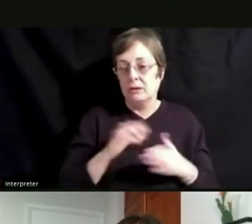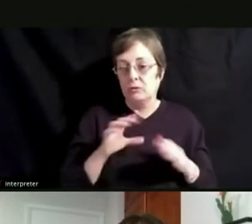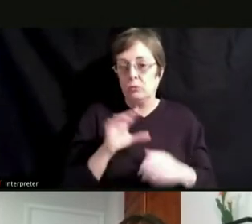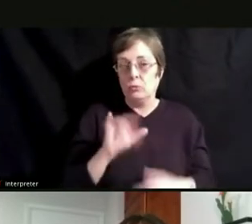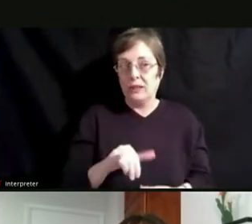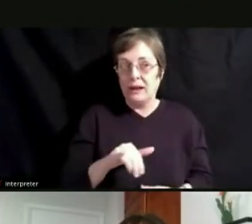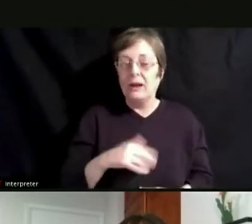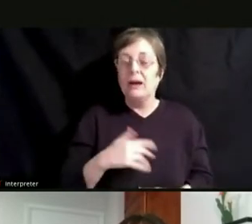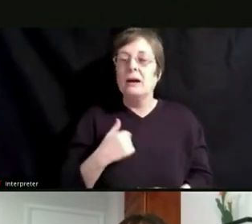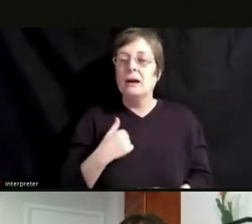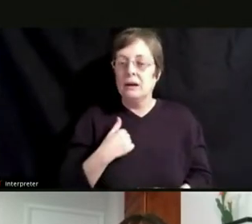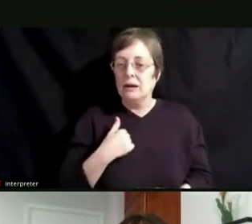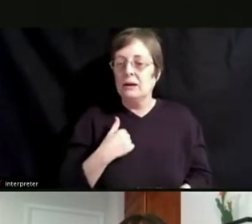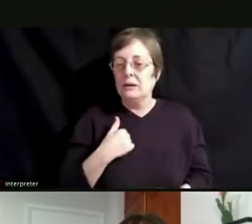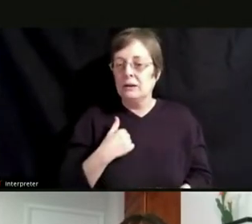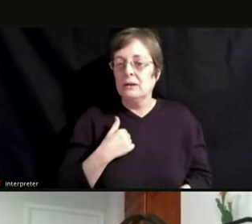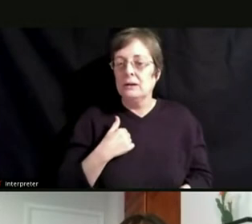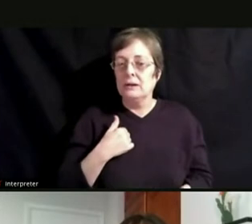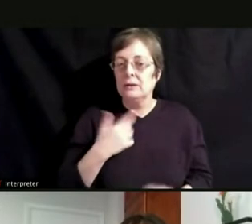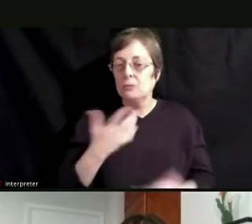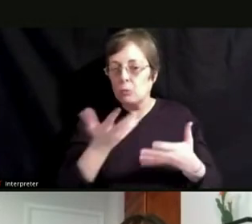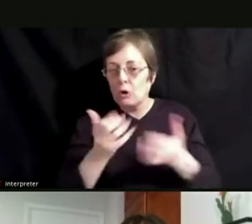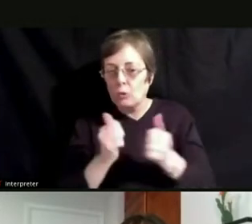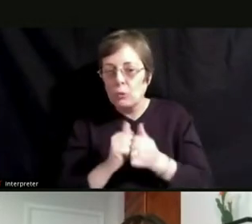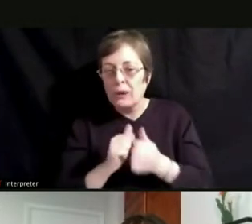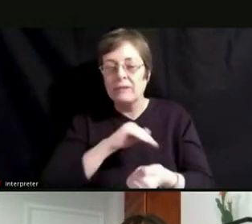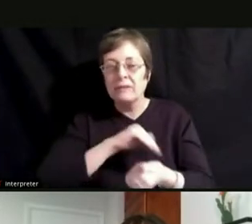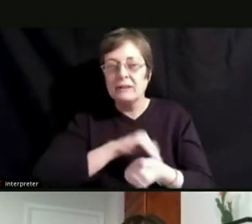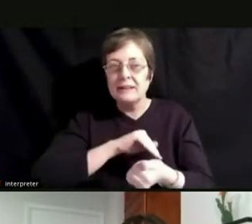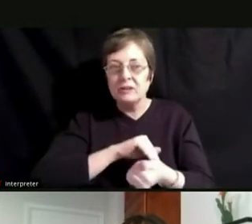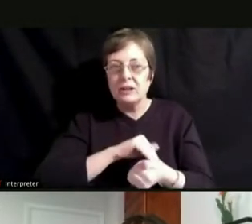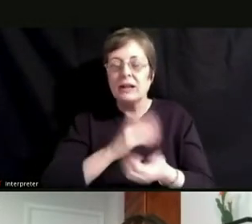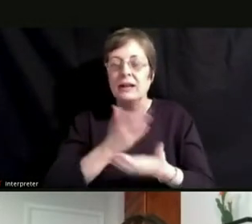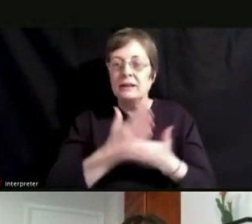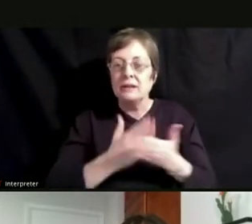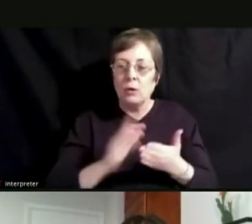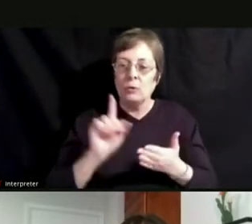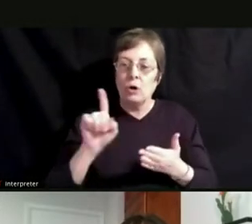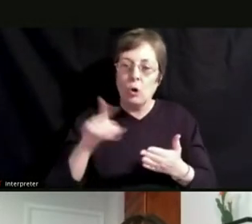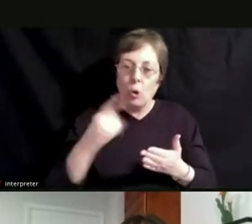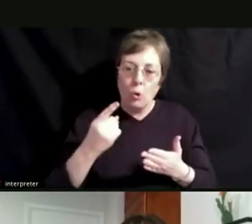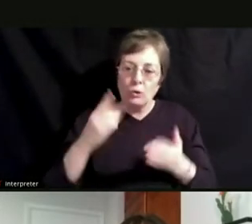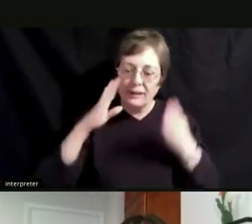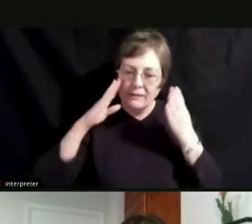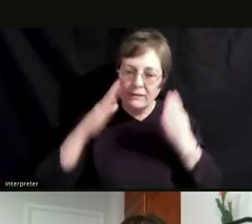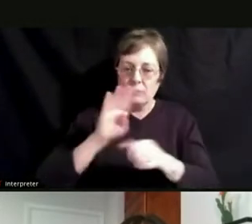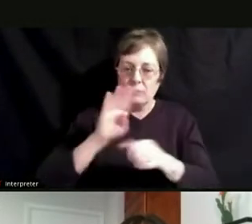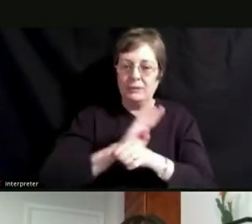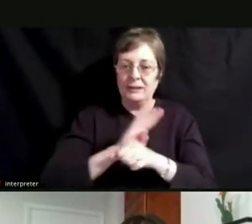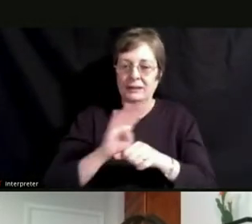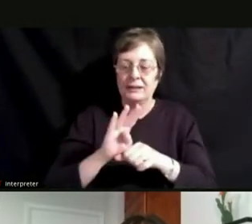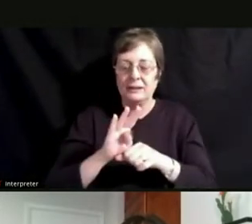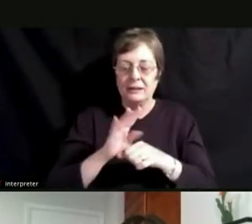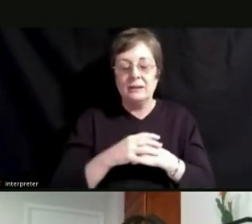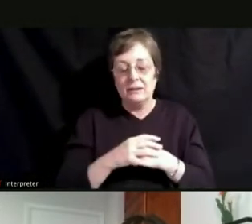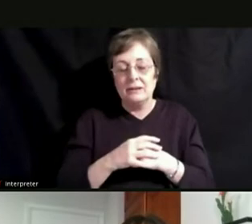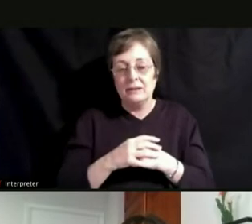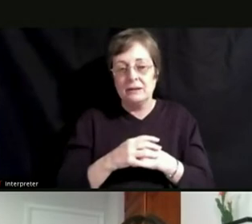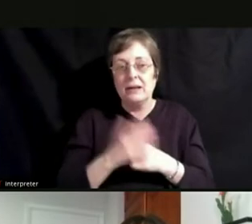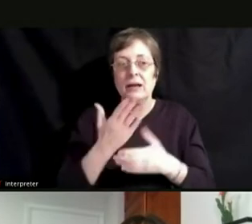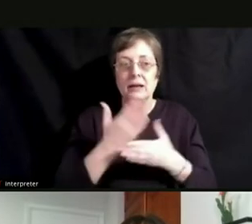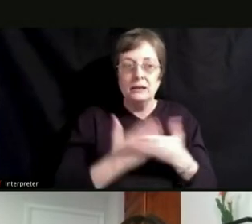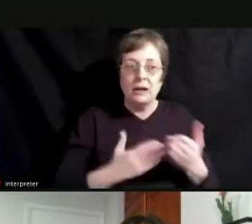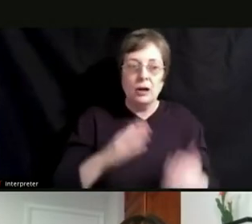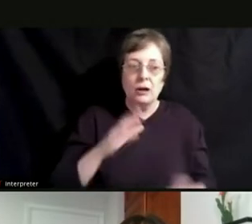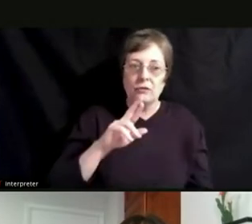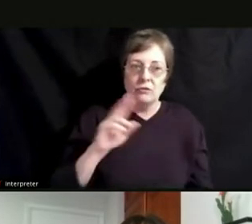do that with people who are physicians. Some are pure business persons, as you may or may not imagine. Some are pharmacists.